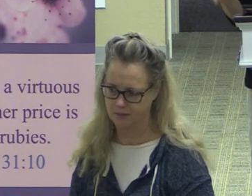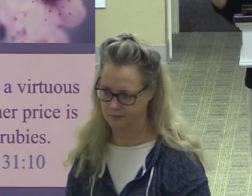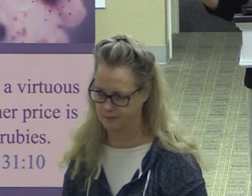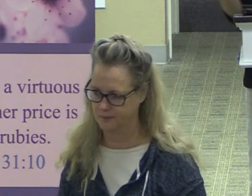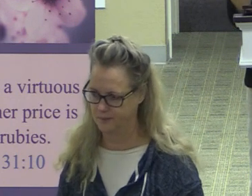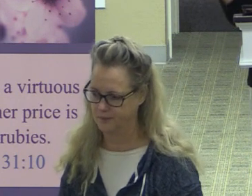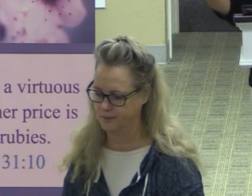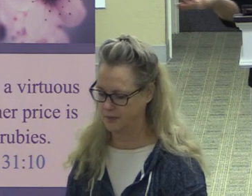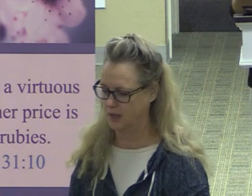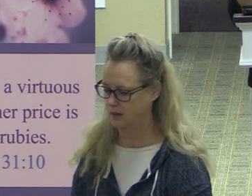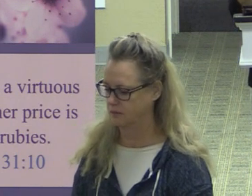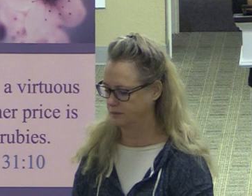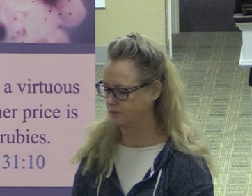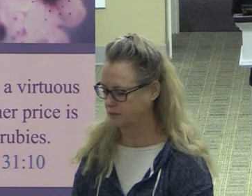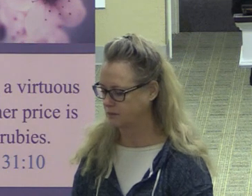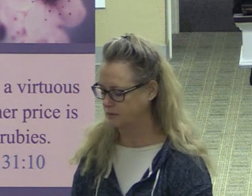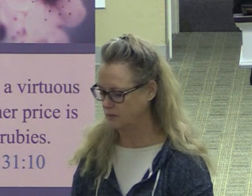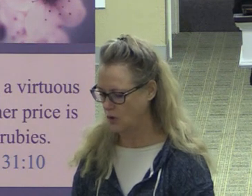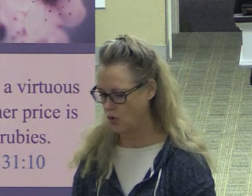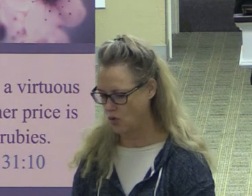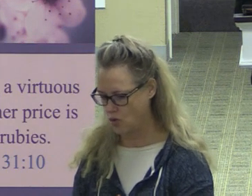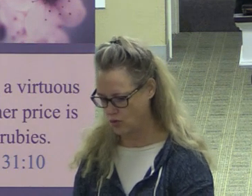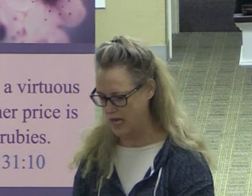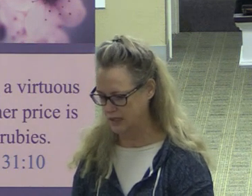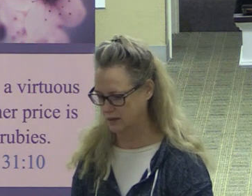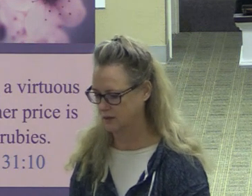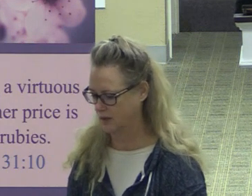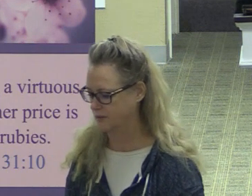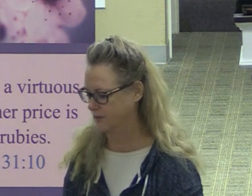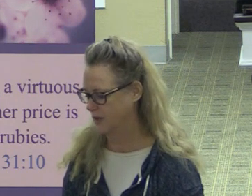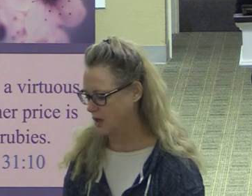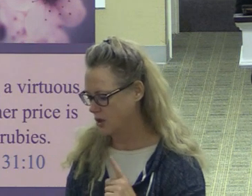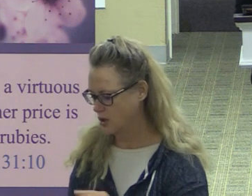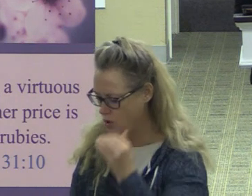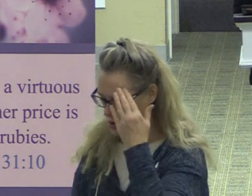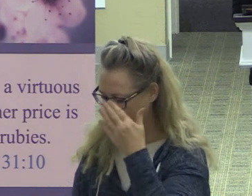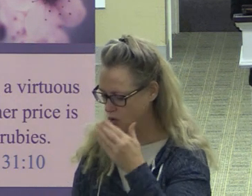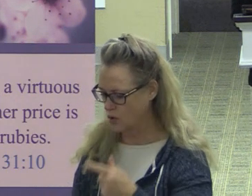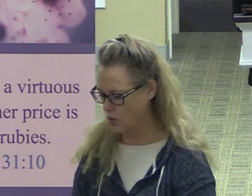and our normal lives are taking place, Lord knows what's going to happen.